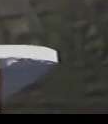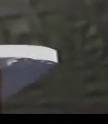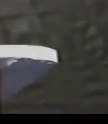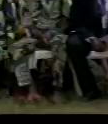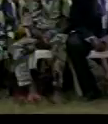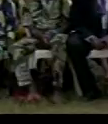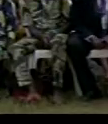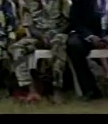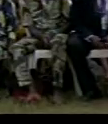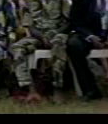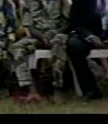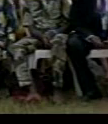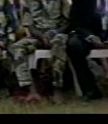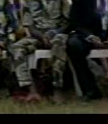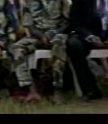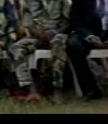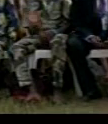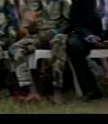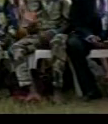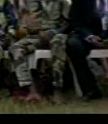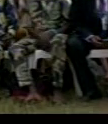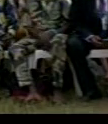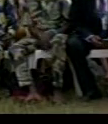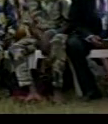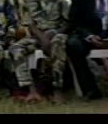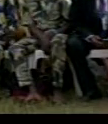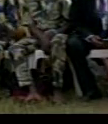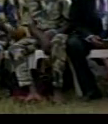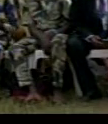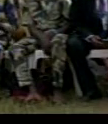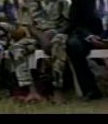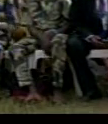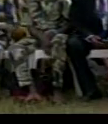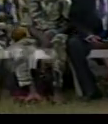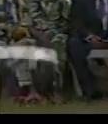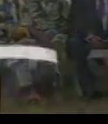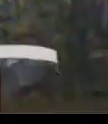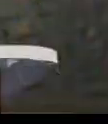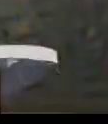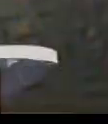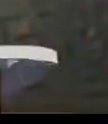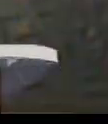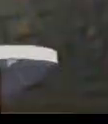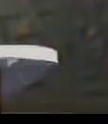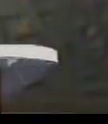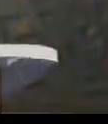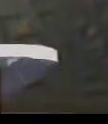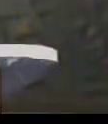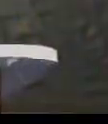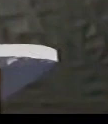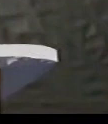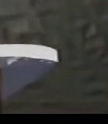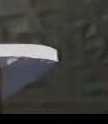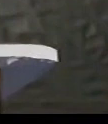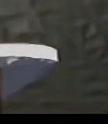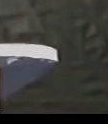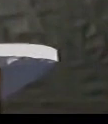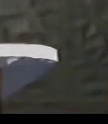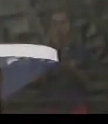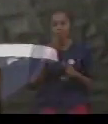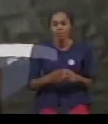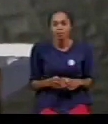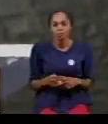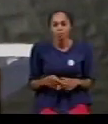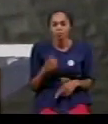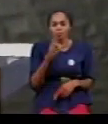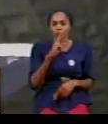already. Amen. Did you say amen? Amen? It is well with you already in Jesus' name. You are